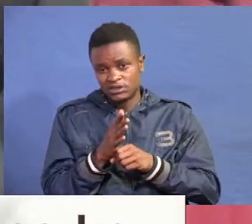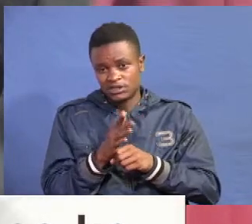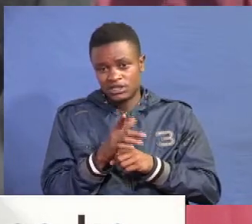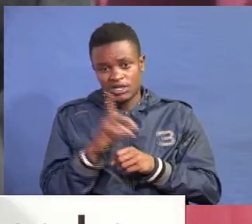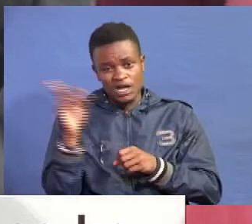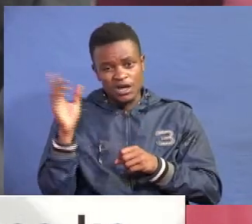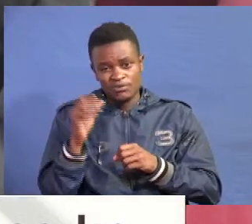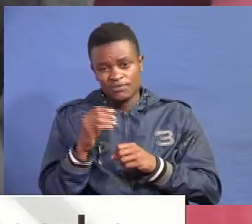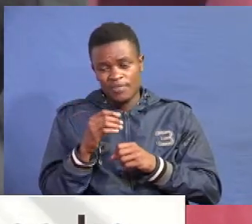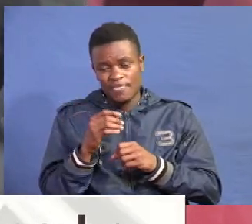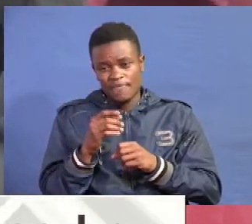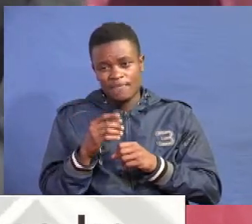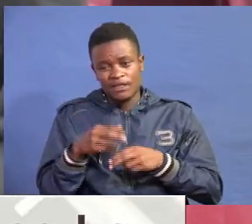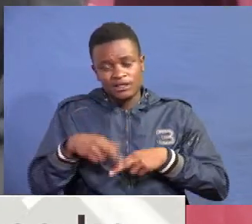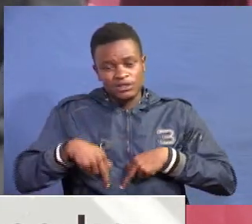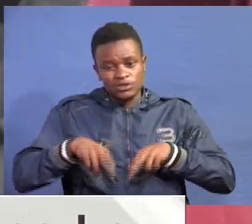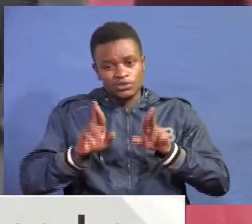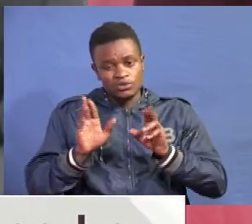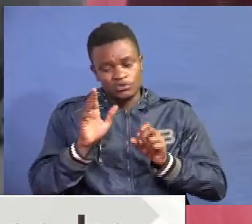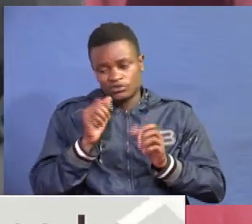Barabara pia ni tuko na shida.